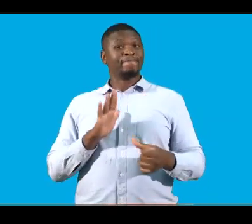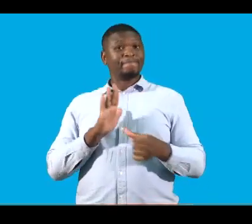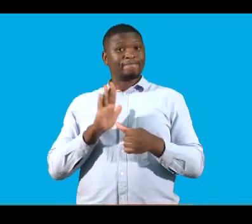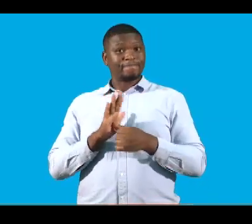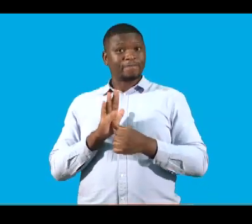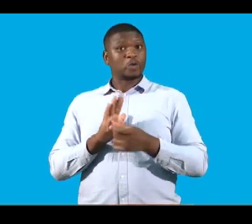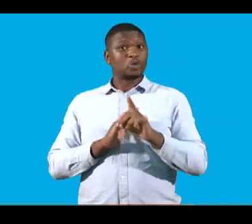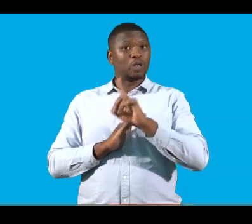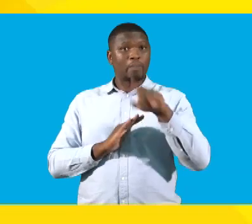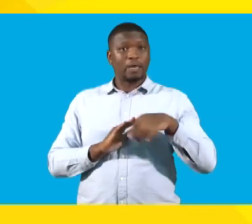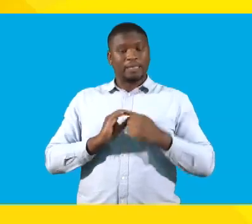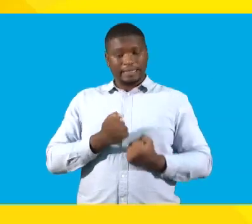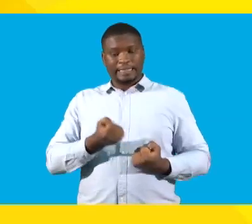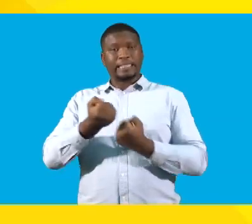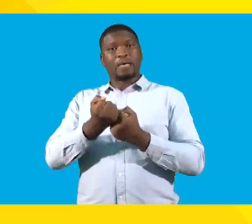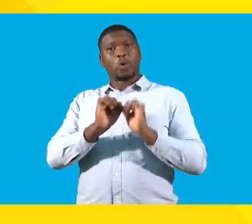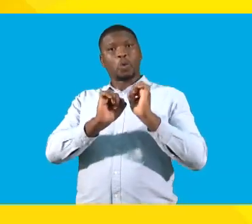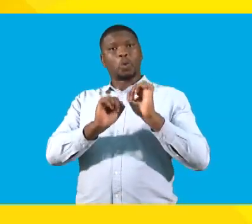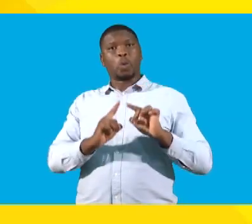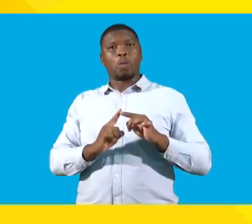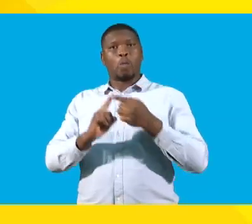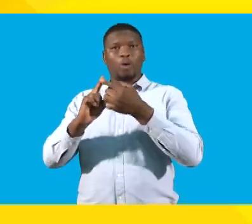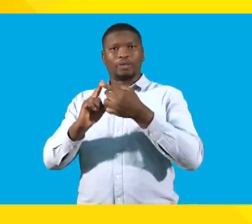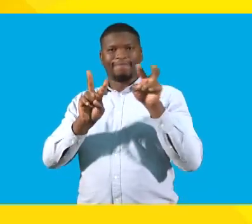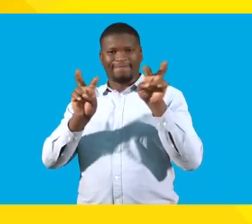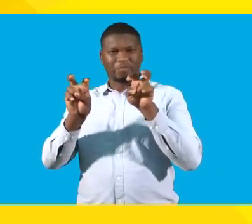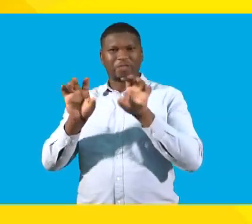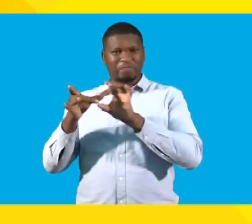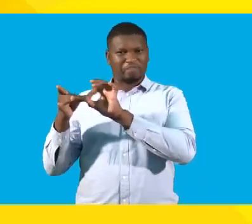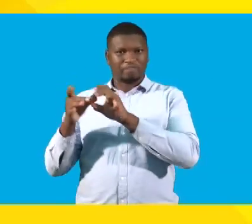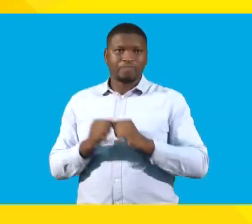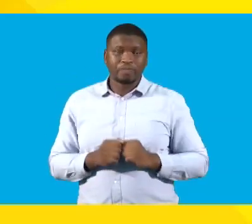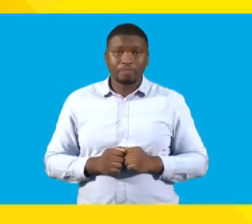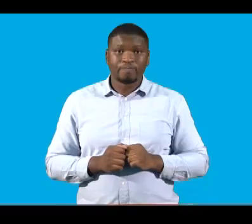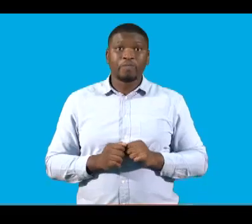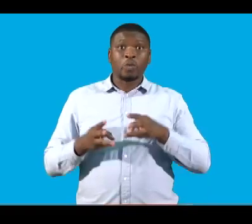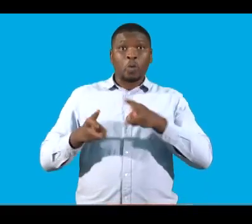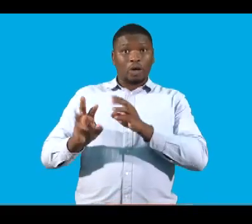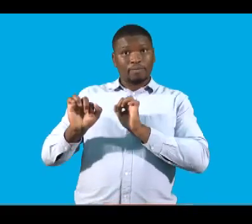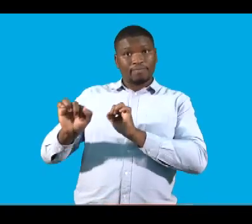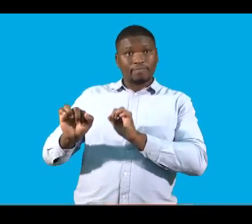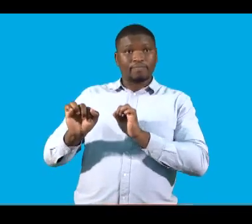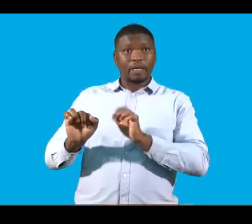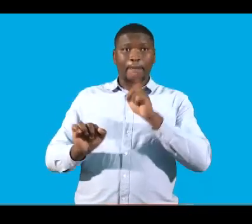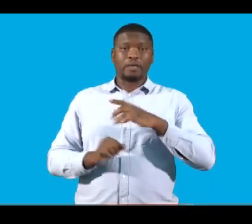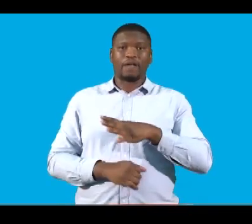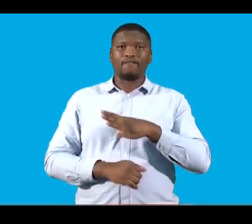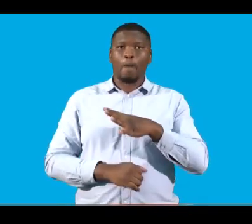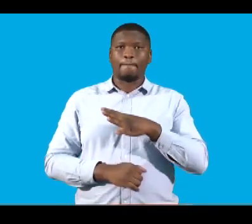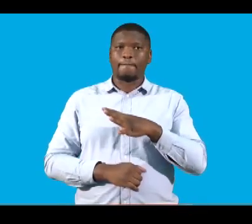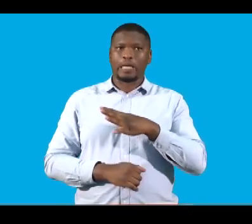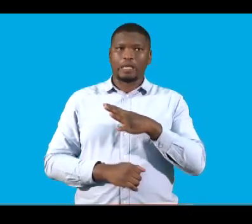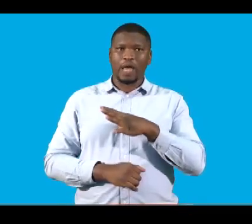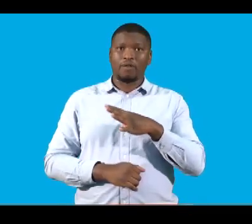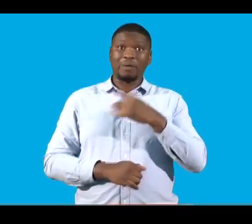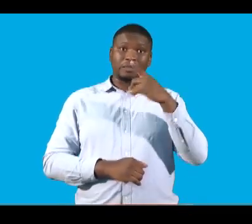you substantiate and support your viewpoint on the topic. The style of the essay is